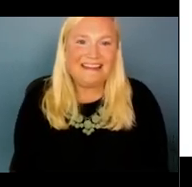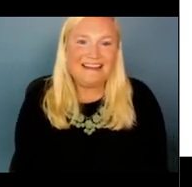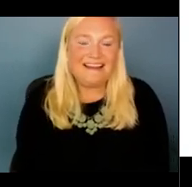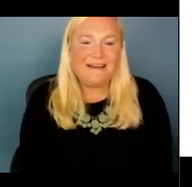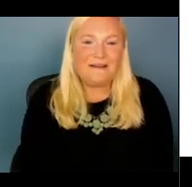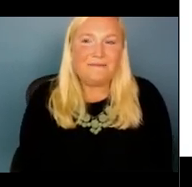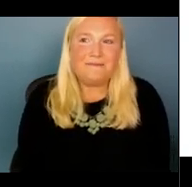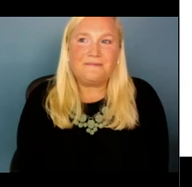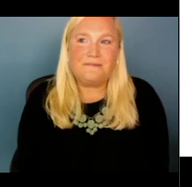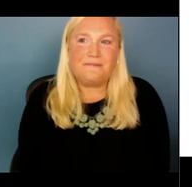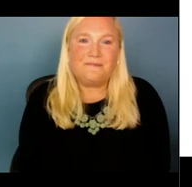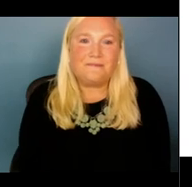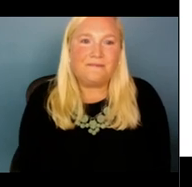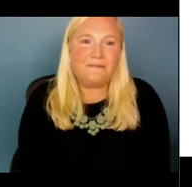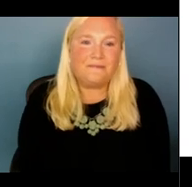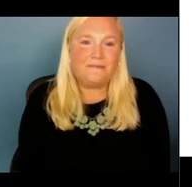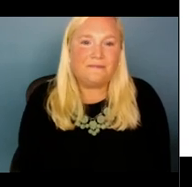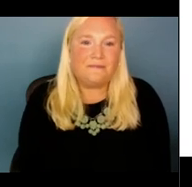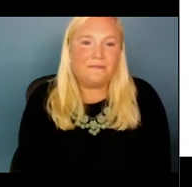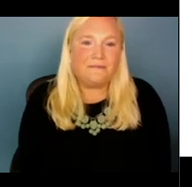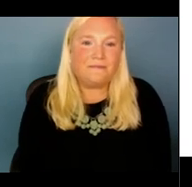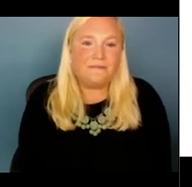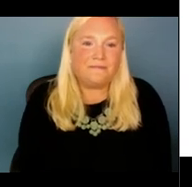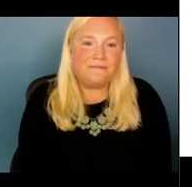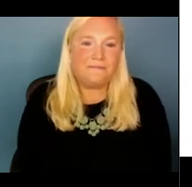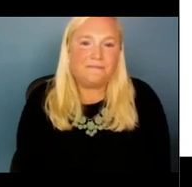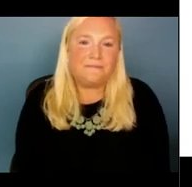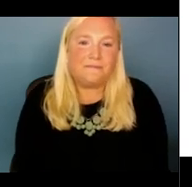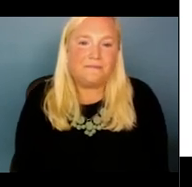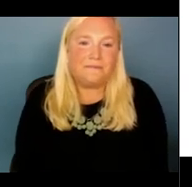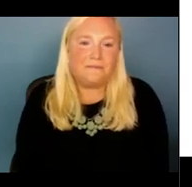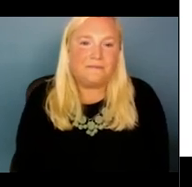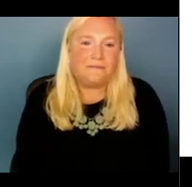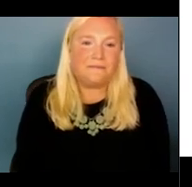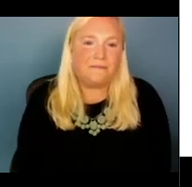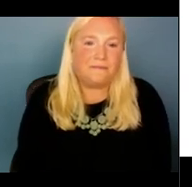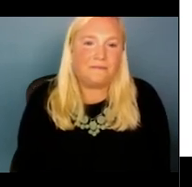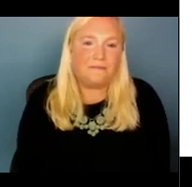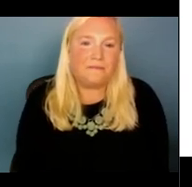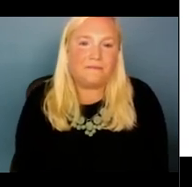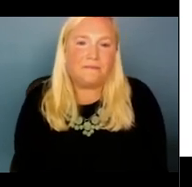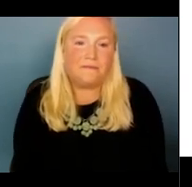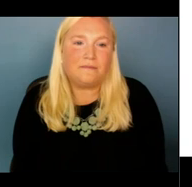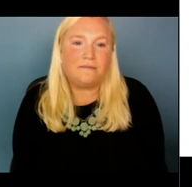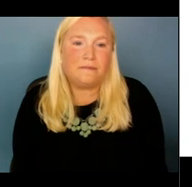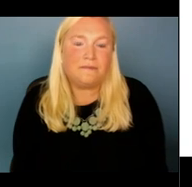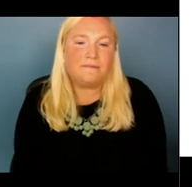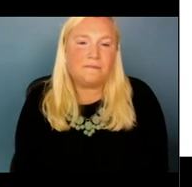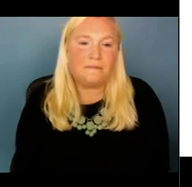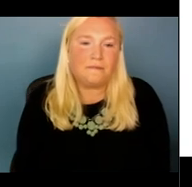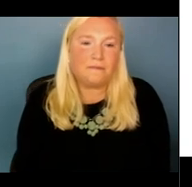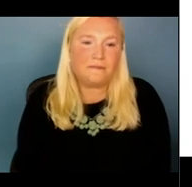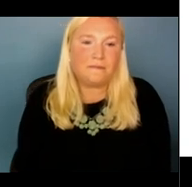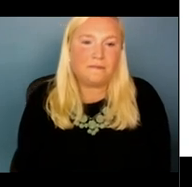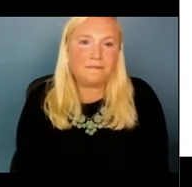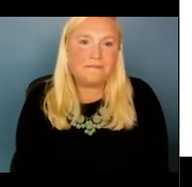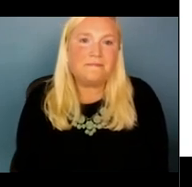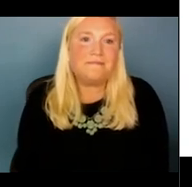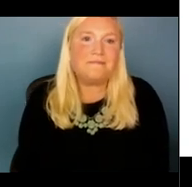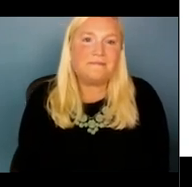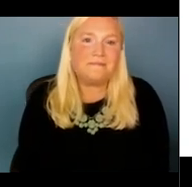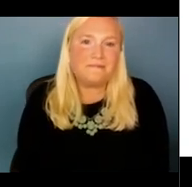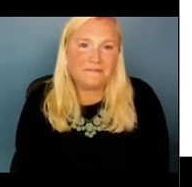All right, our next question is from Paula. And Paula asks, what should we do when parents want their child in